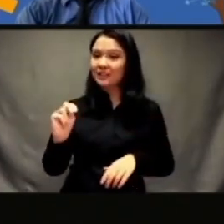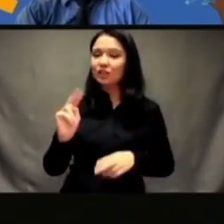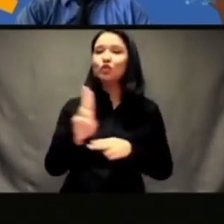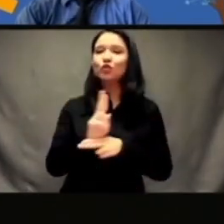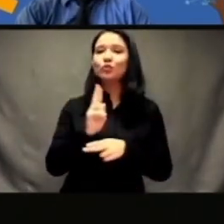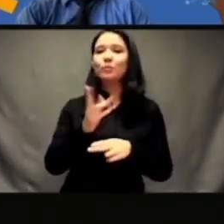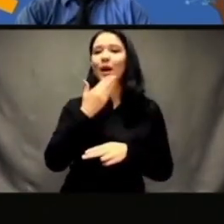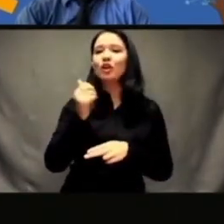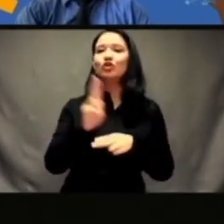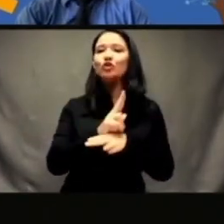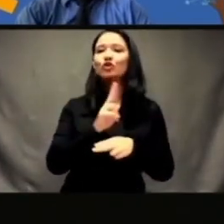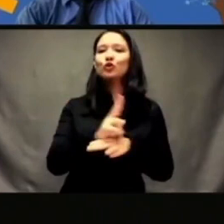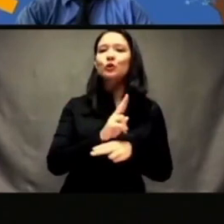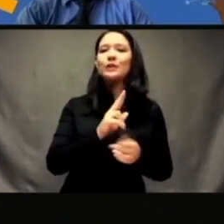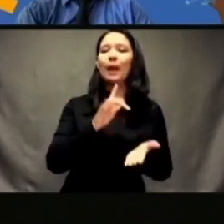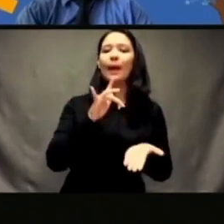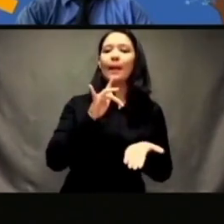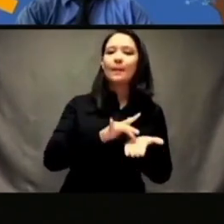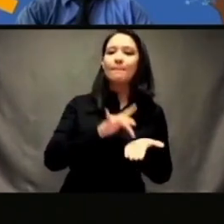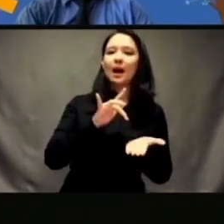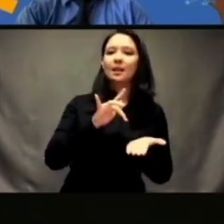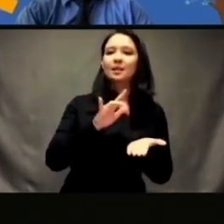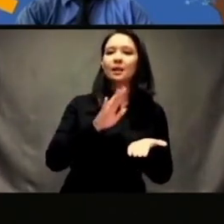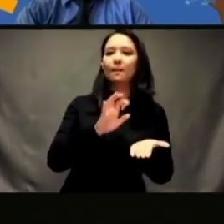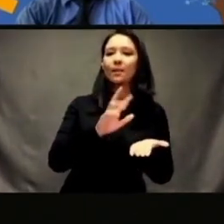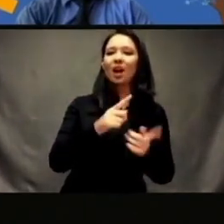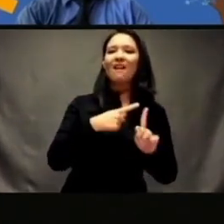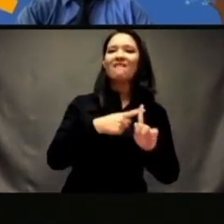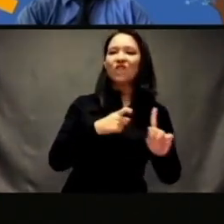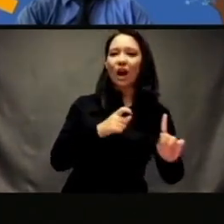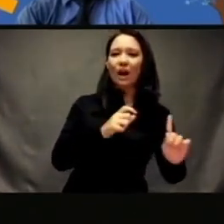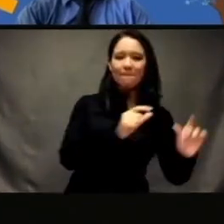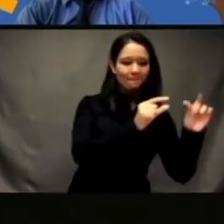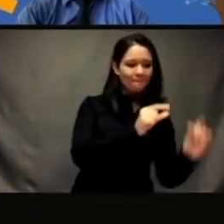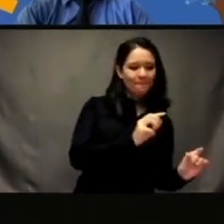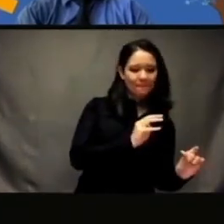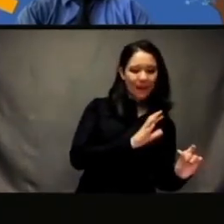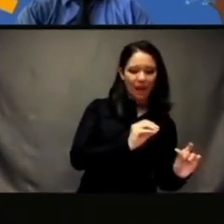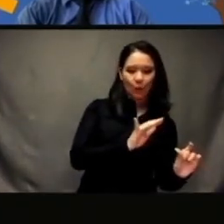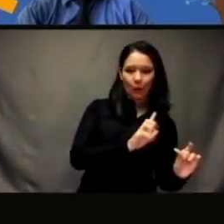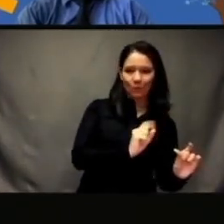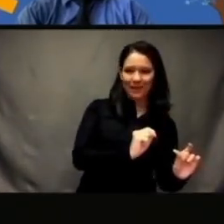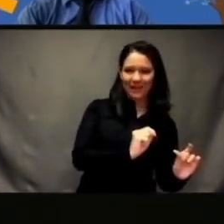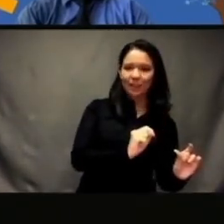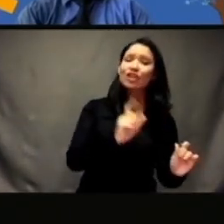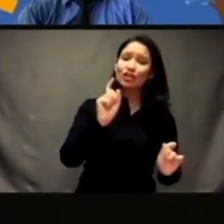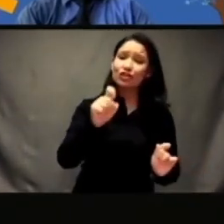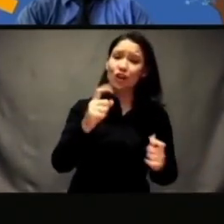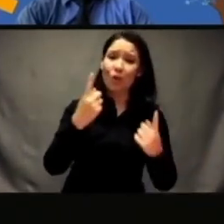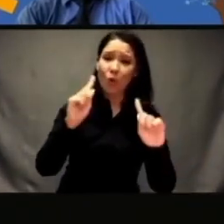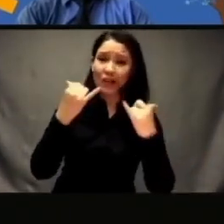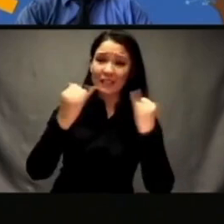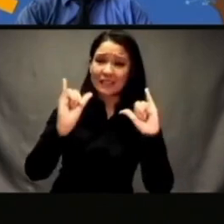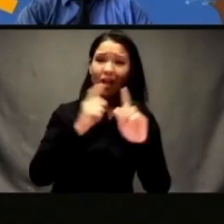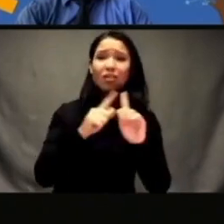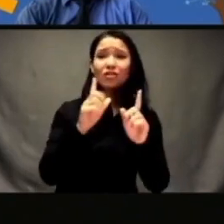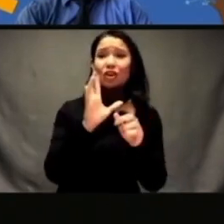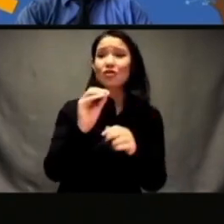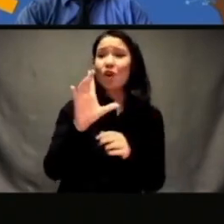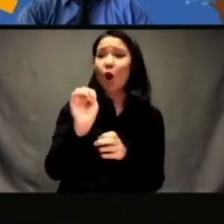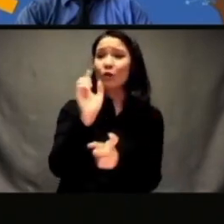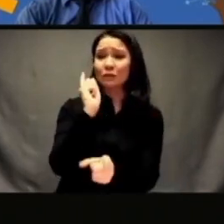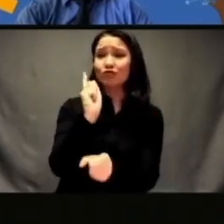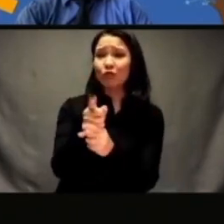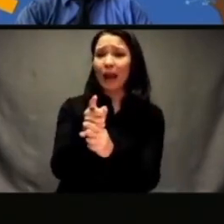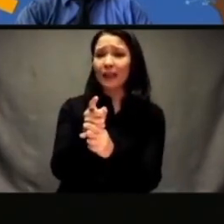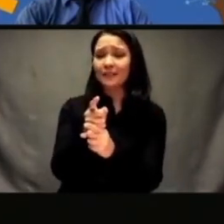button press block from the microbit section. It should work. I mean, it's the code is right, it's correct,